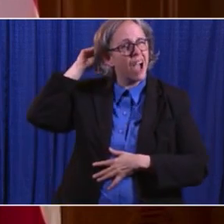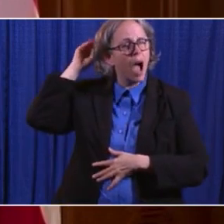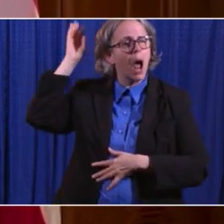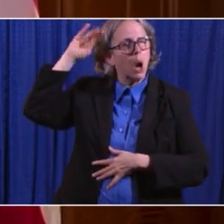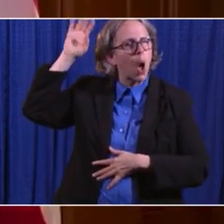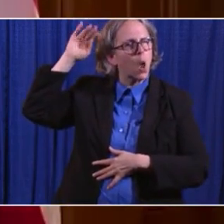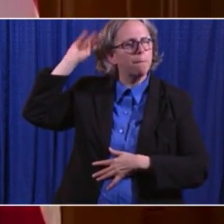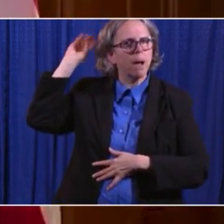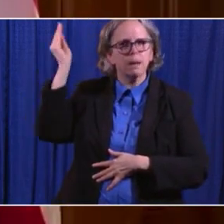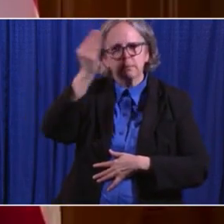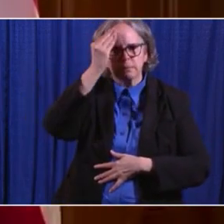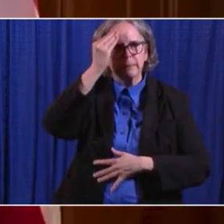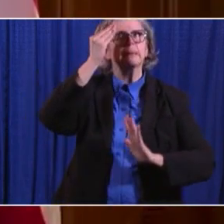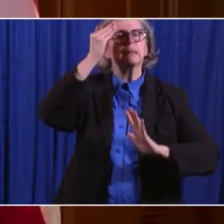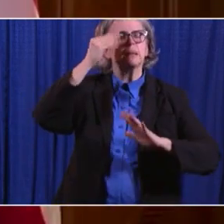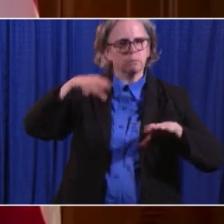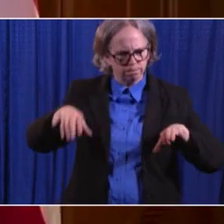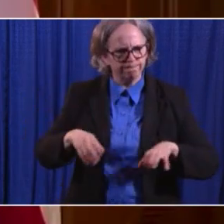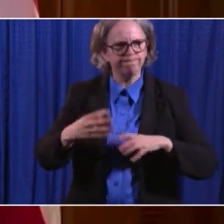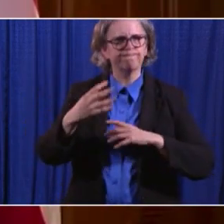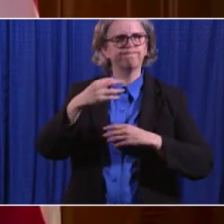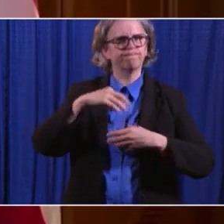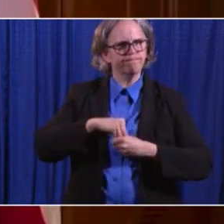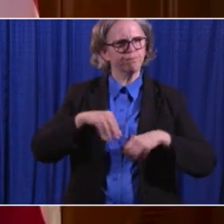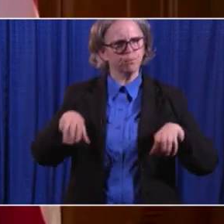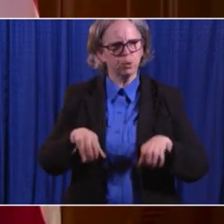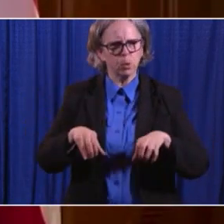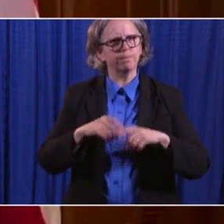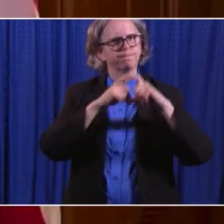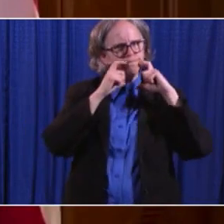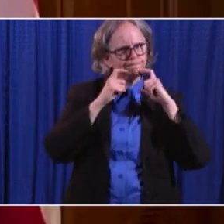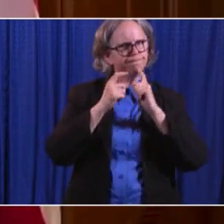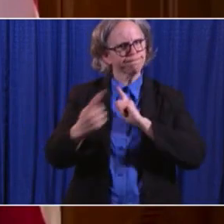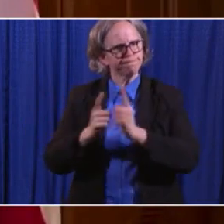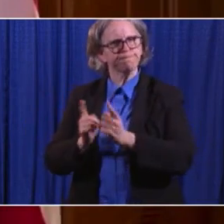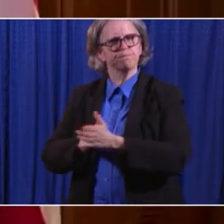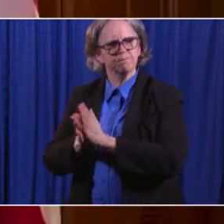is mask, outside, distance.